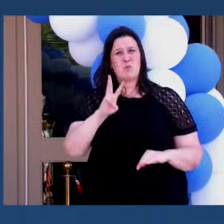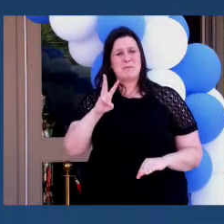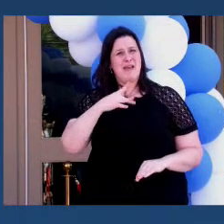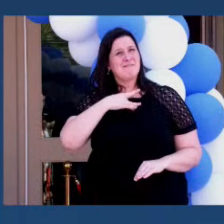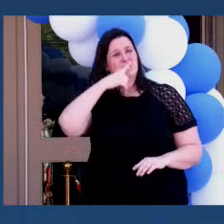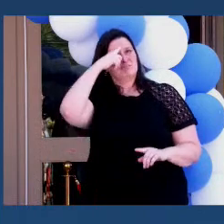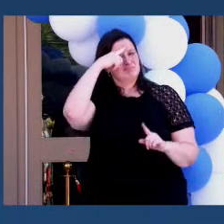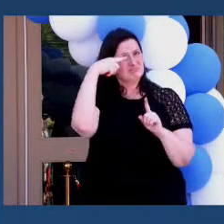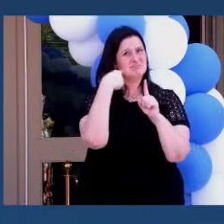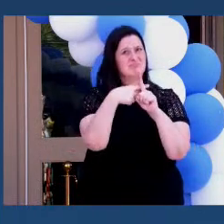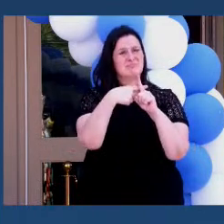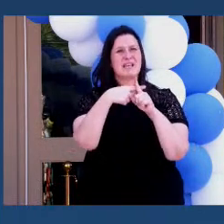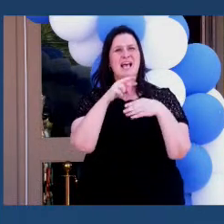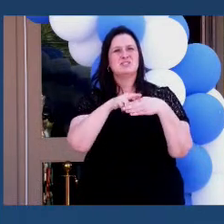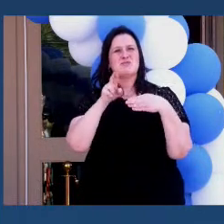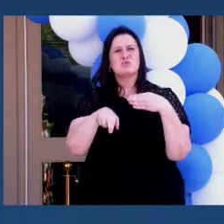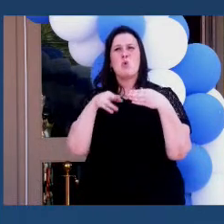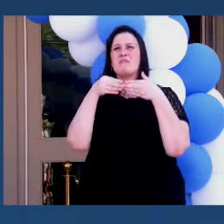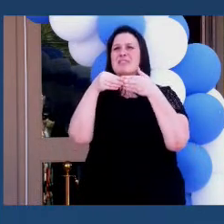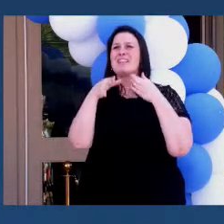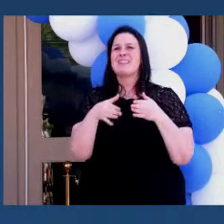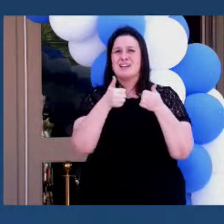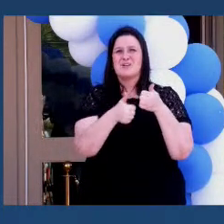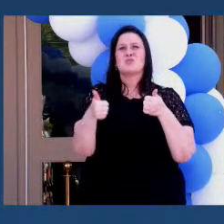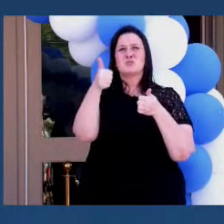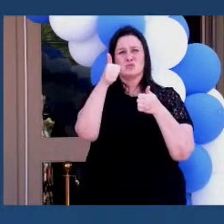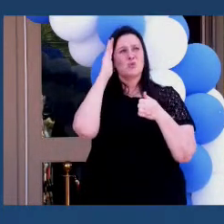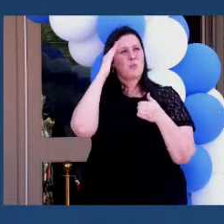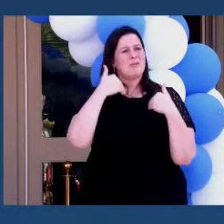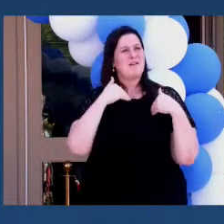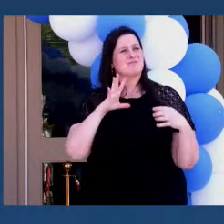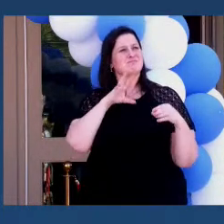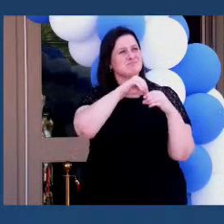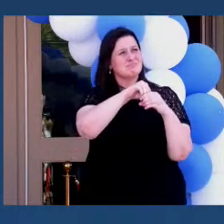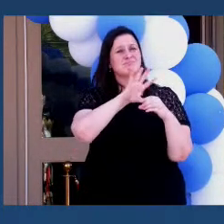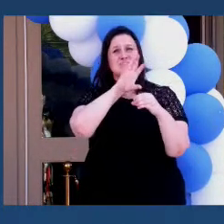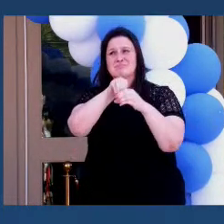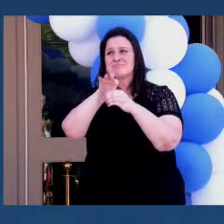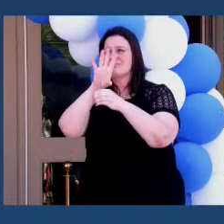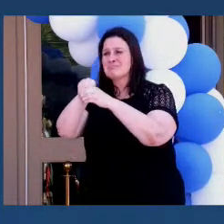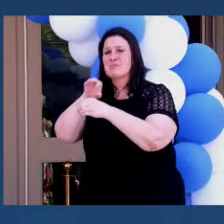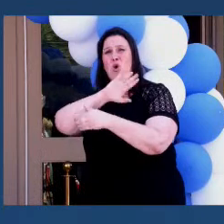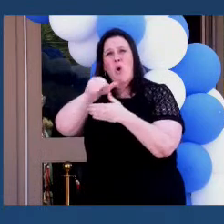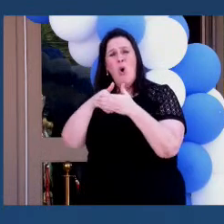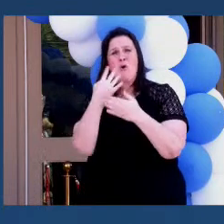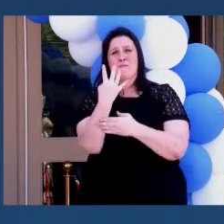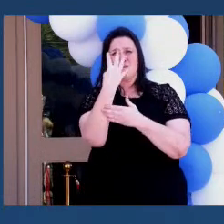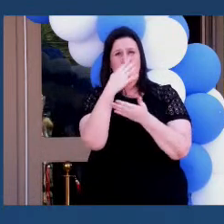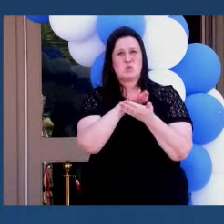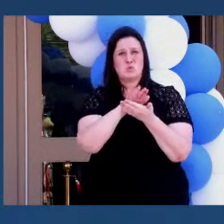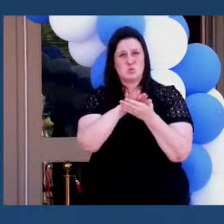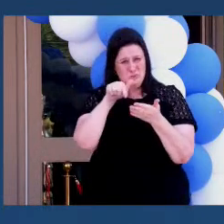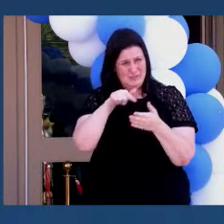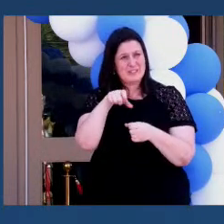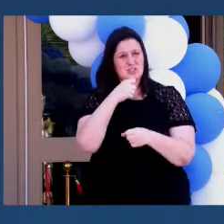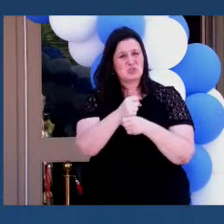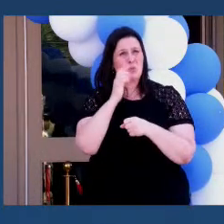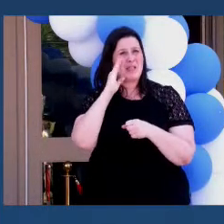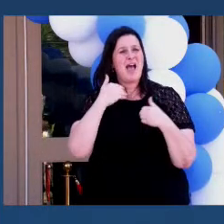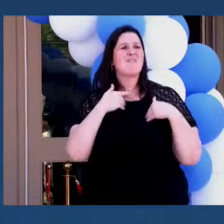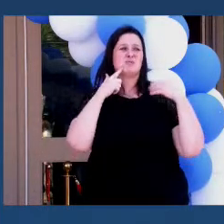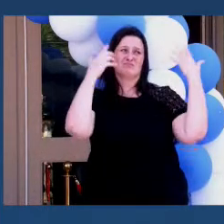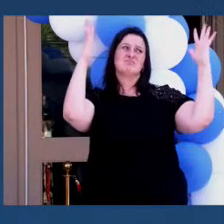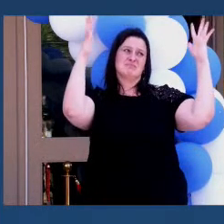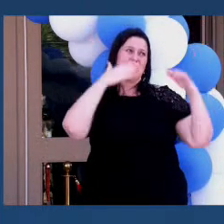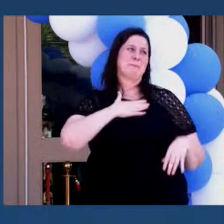as a result of the leaders that we will have in all 4 of our schools this coming year. Can we give them a round